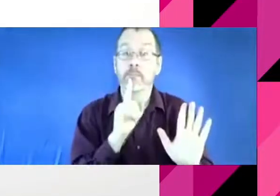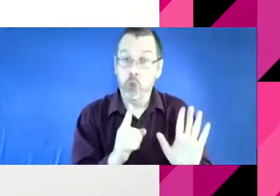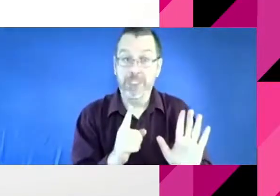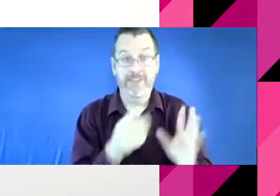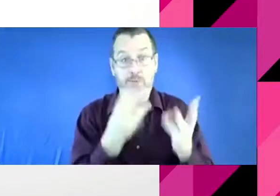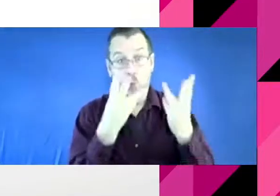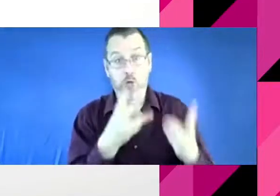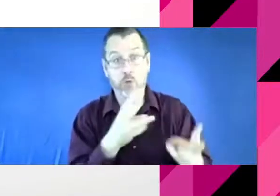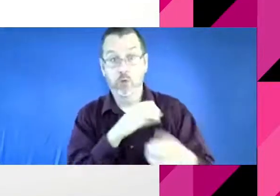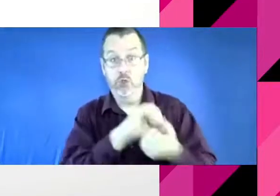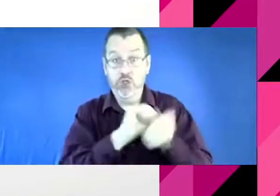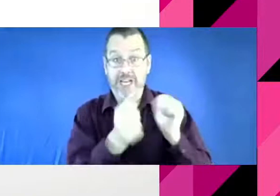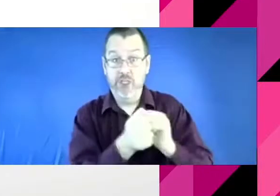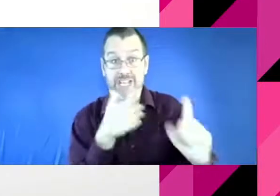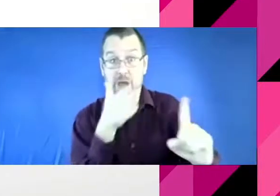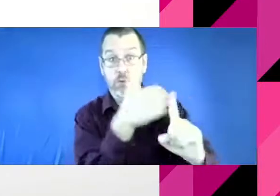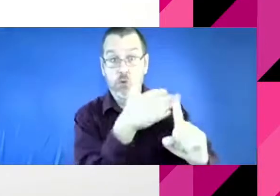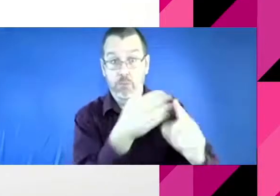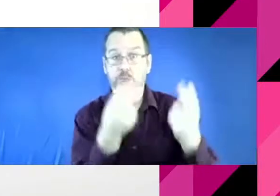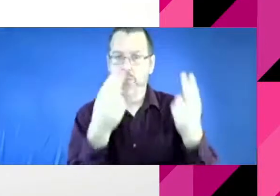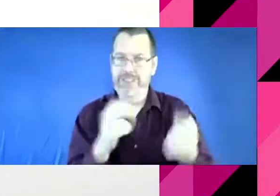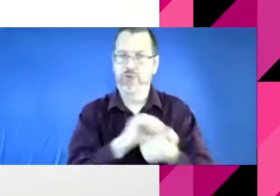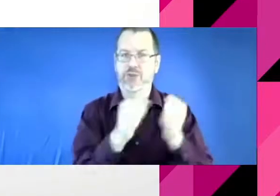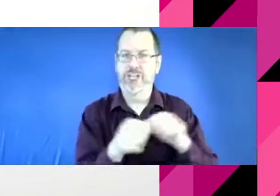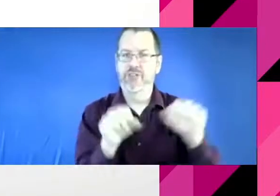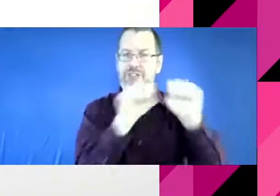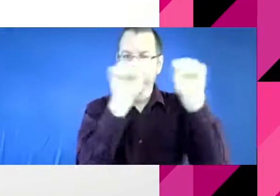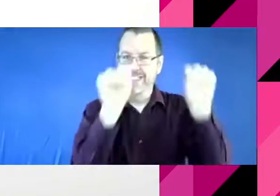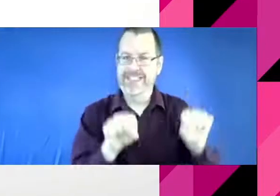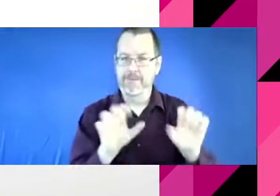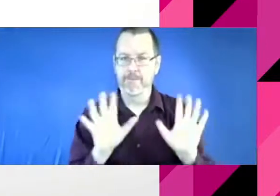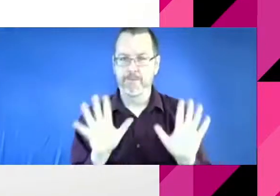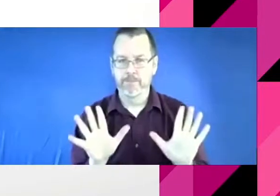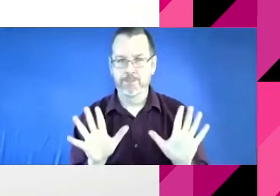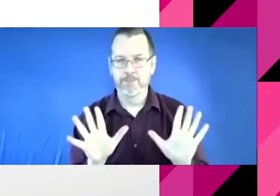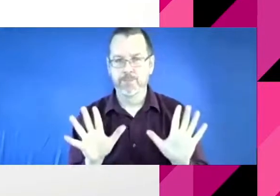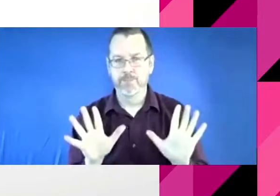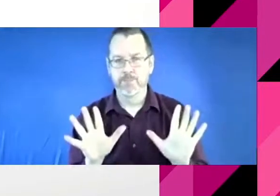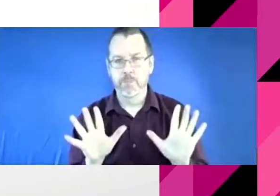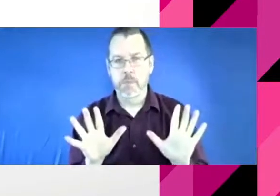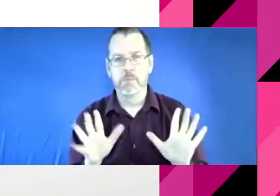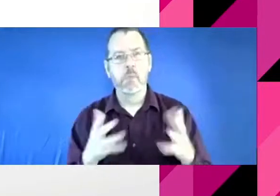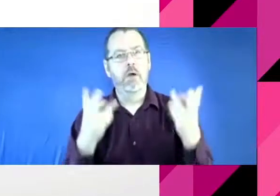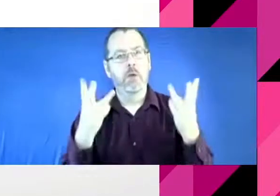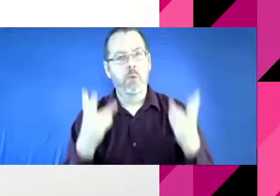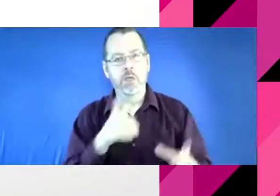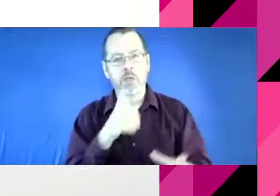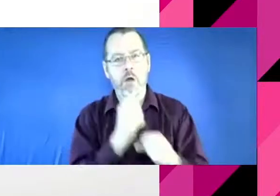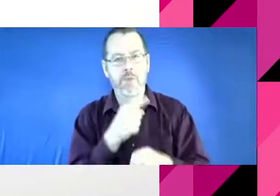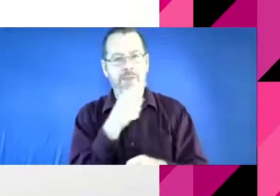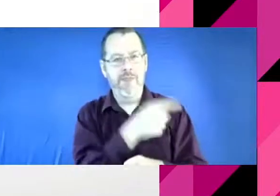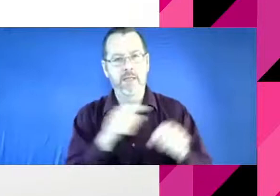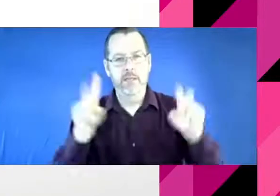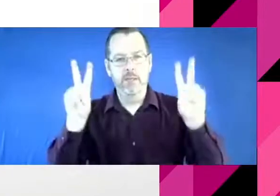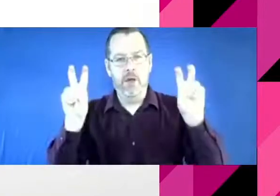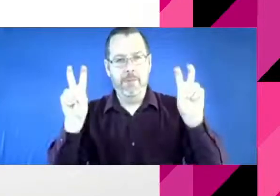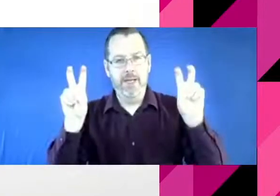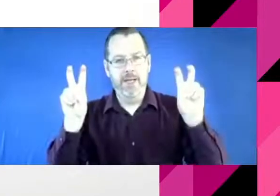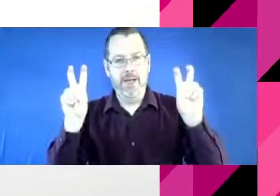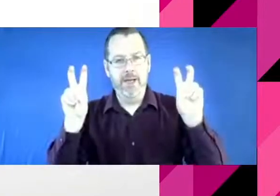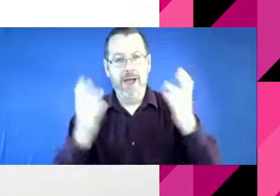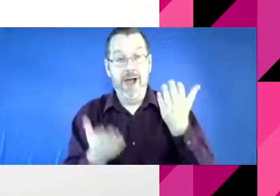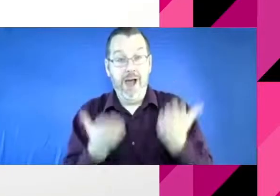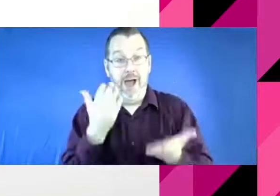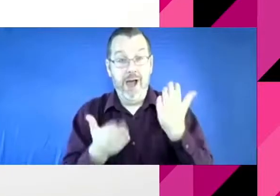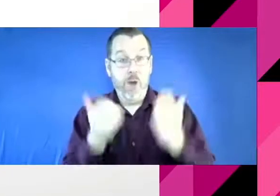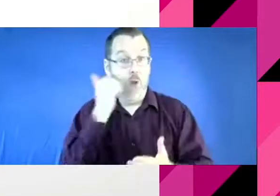system. This brings me squarely to the topic on which I've been asked to speak: how Australia is progressing